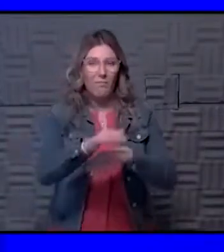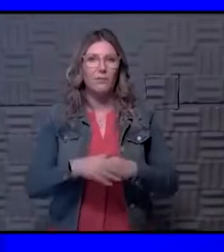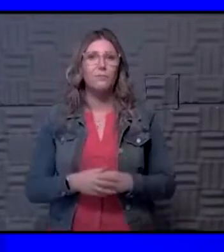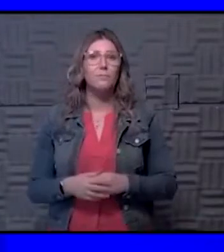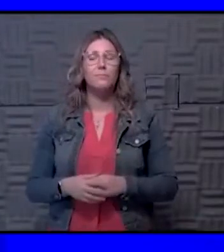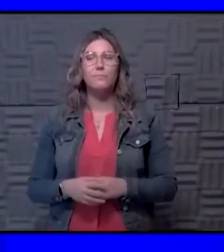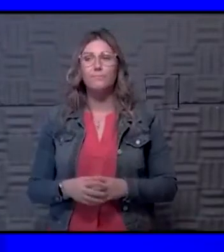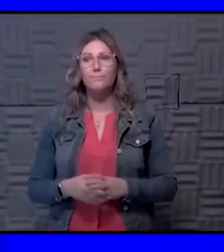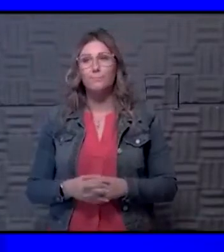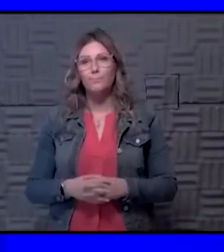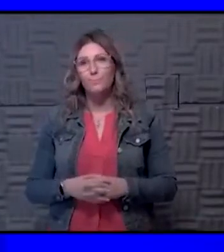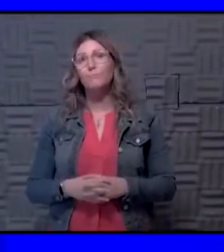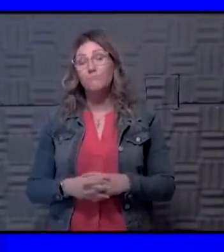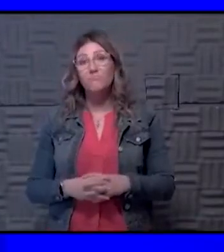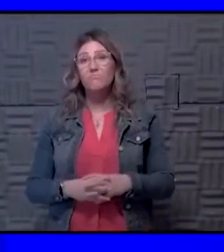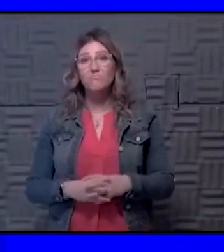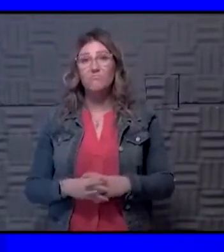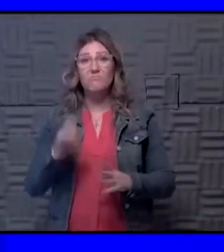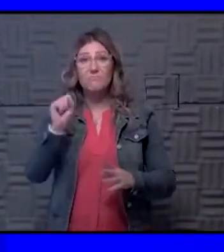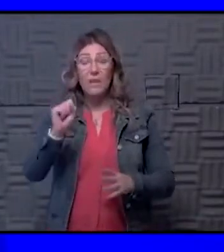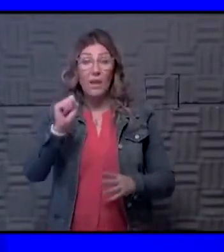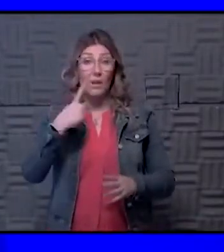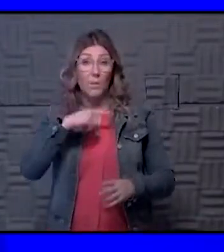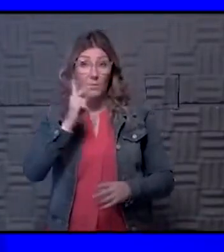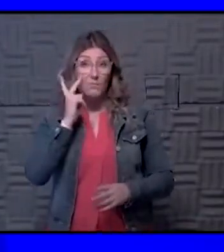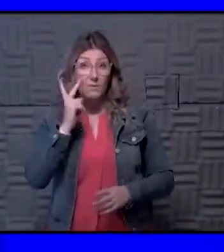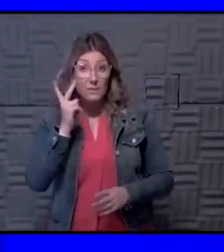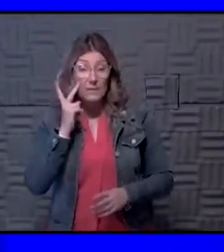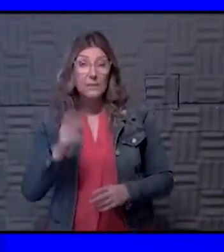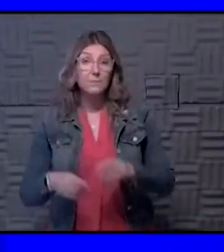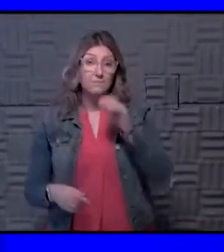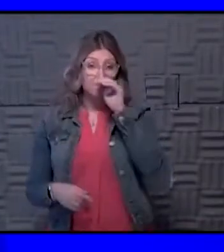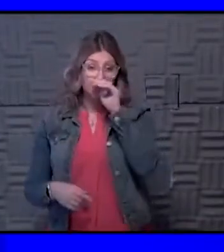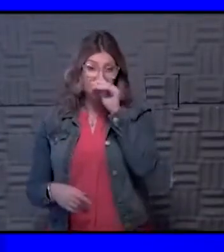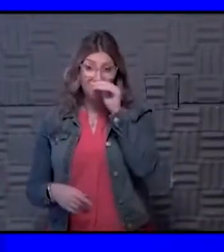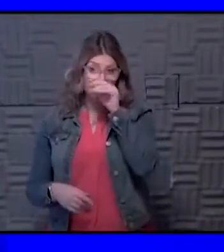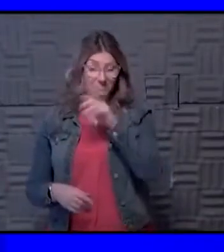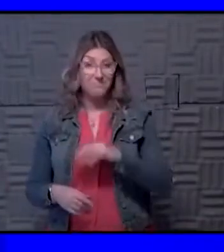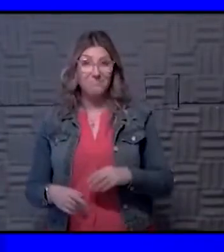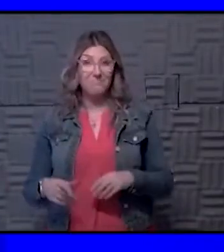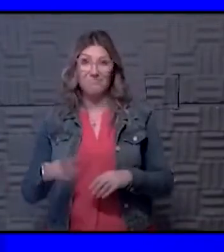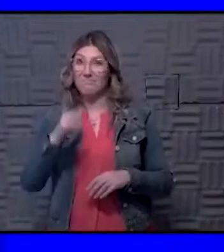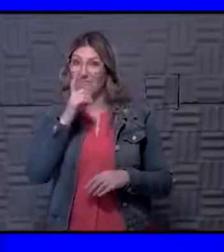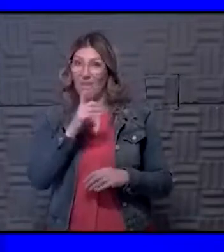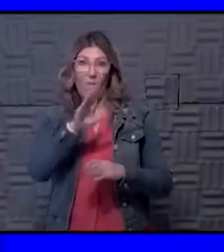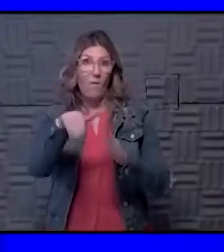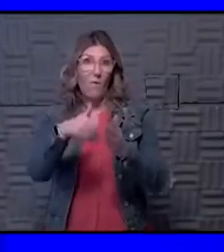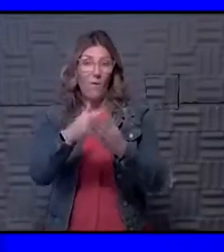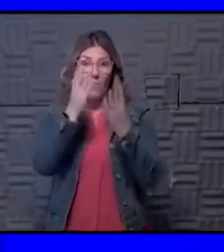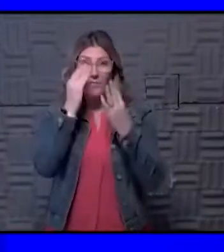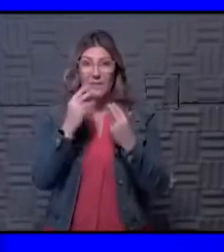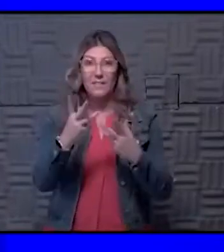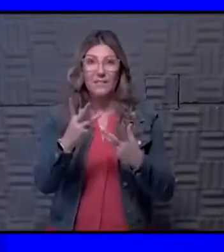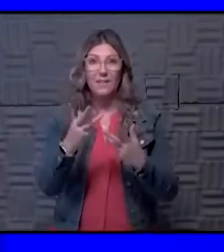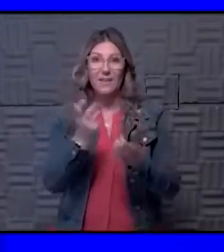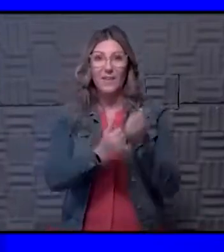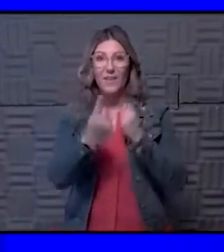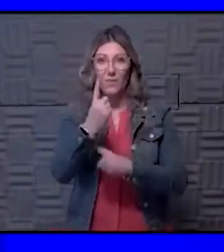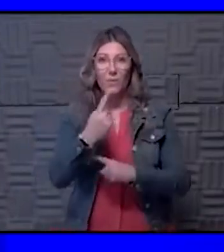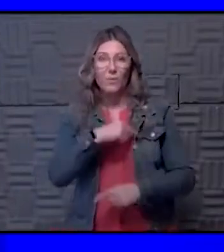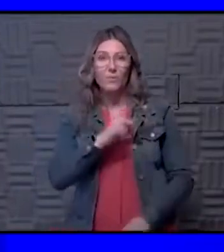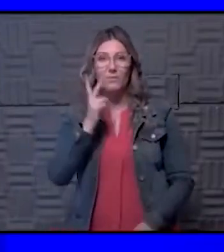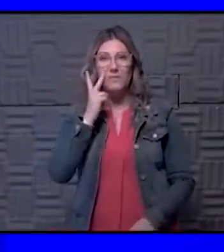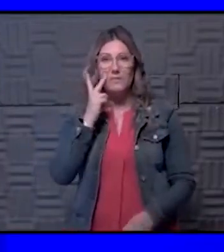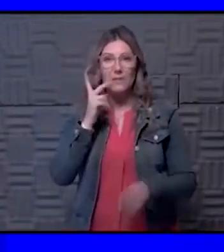But just, we've seen it. I don't have all the data of all the people that we've seen, but certainly